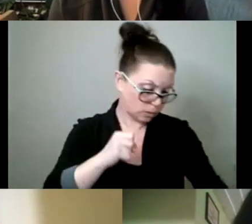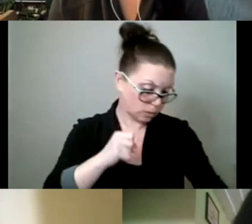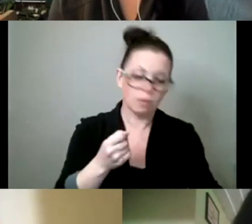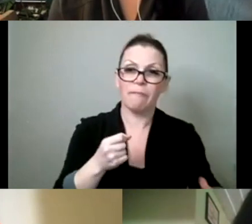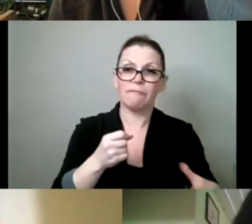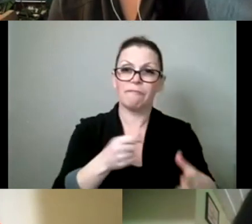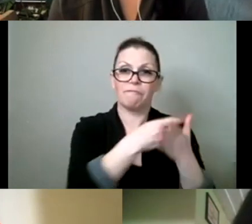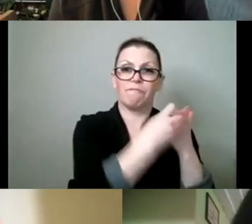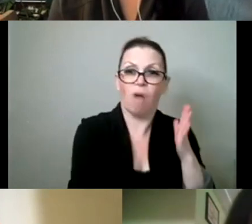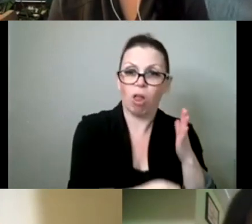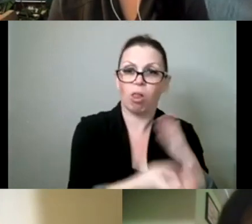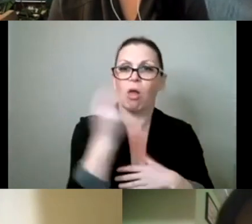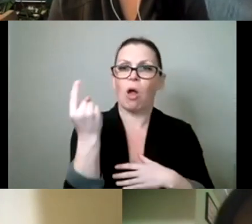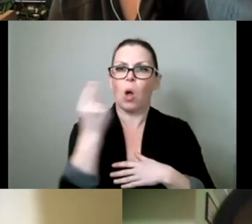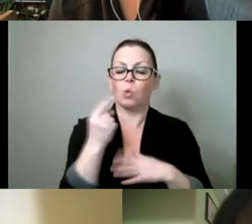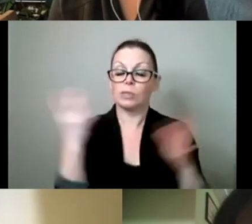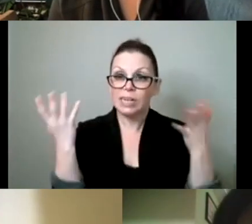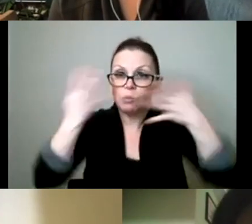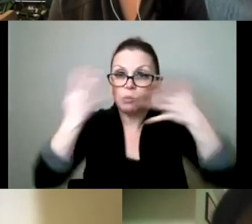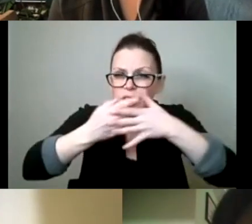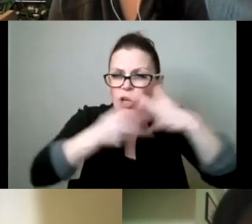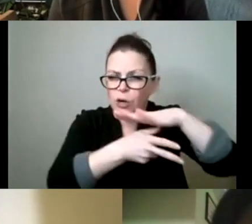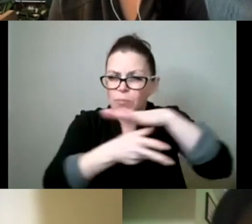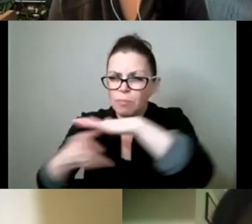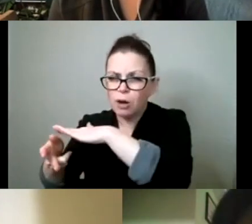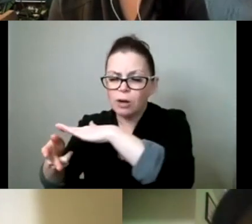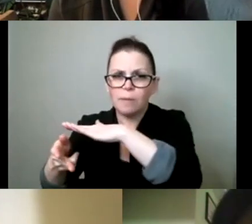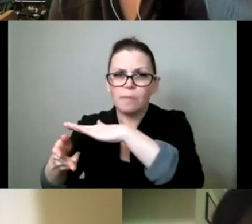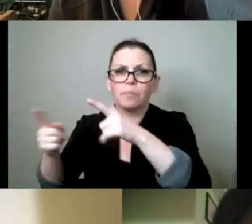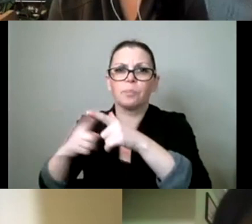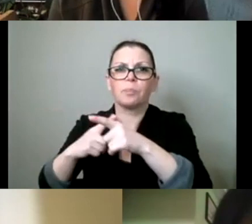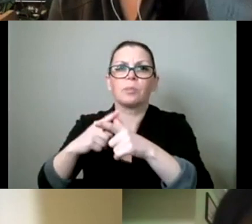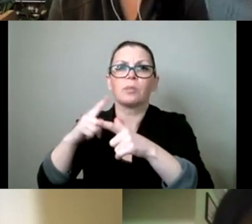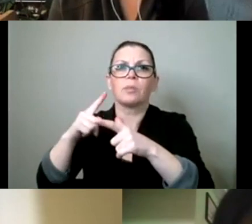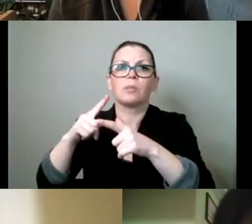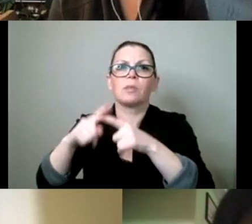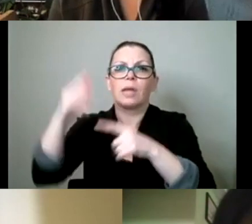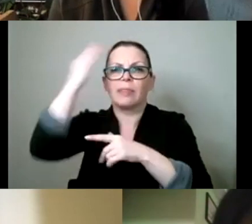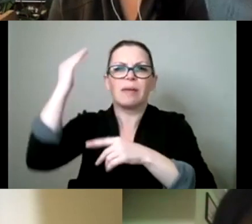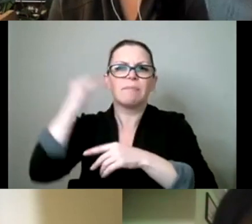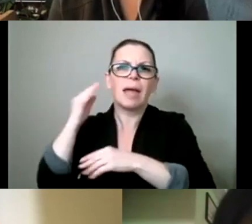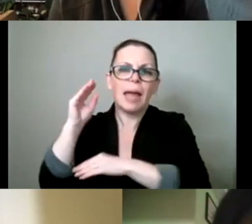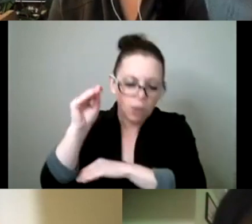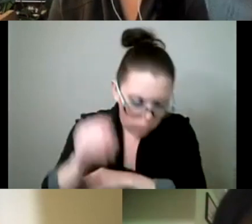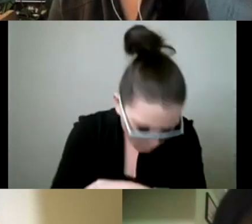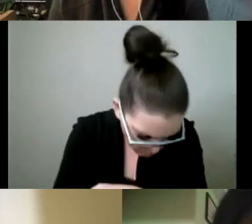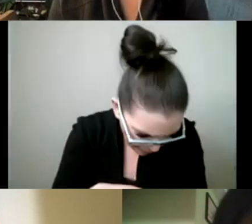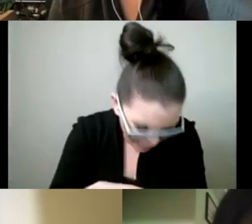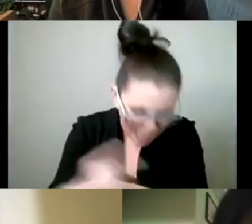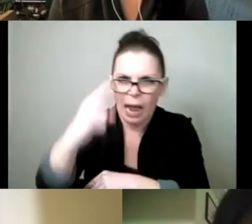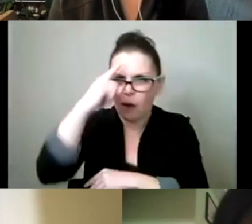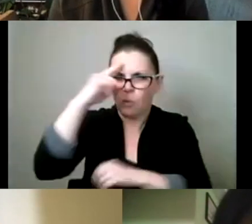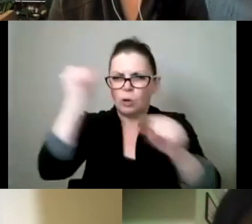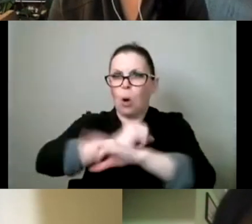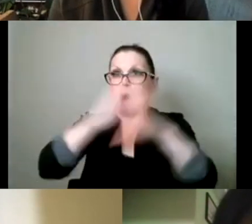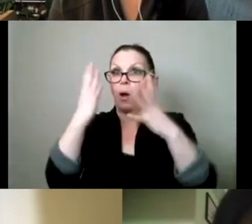dark. And so I would drop my keys, and then my head, because I love horror, I was like, what if somebody were to open that back door and just like kill